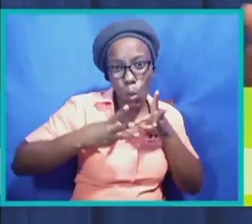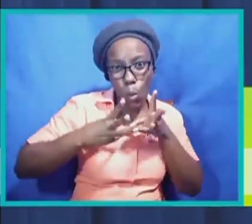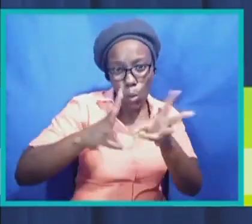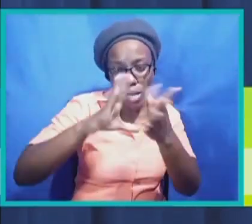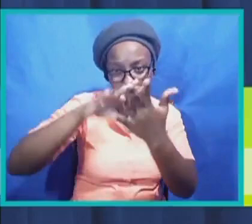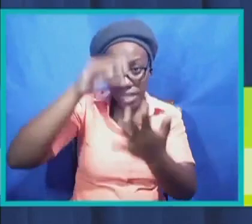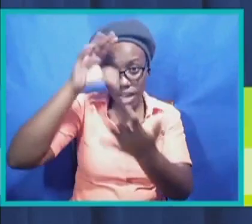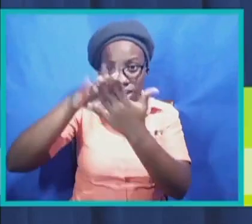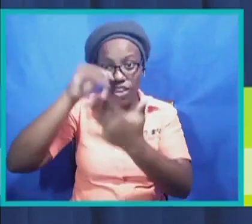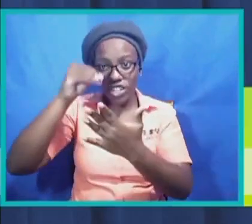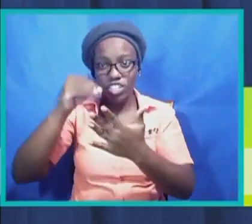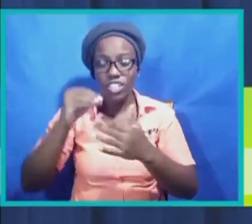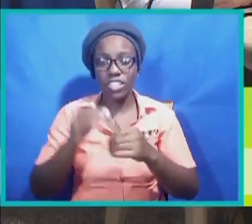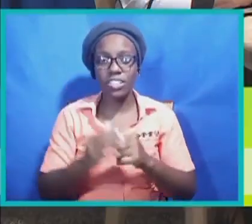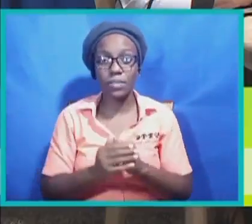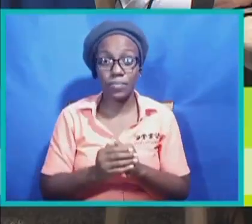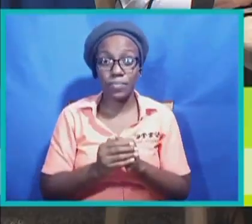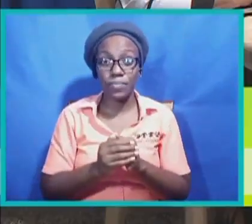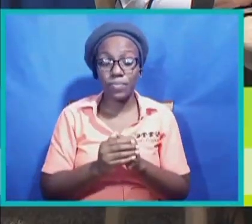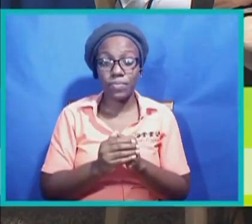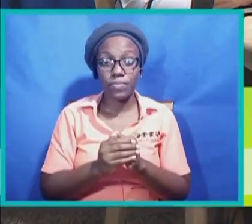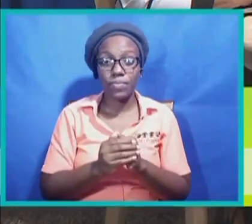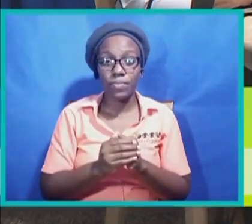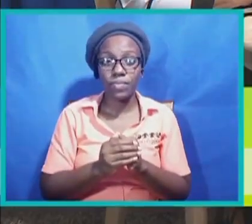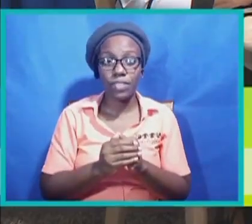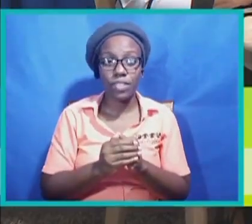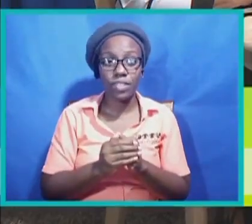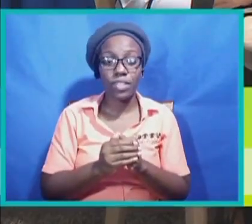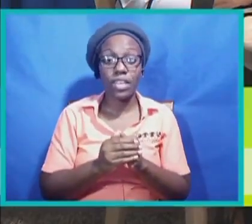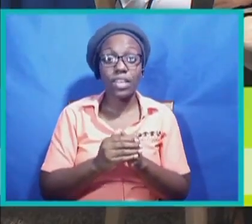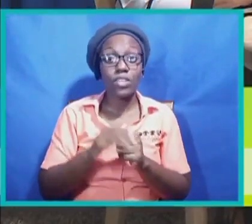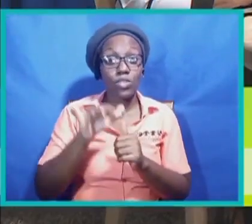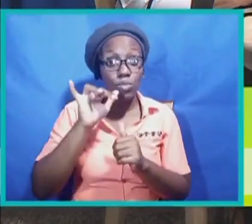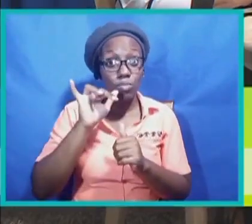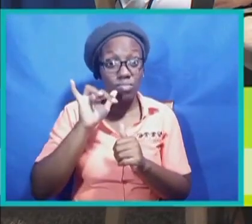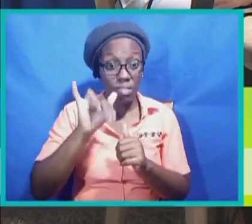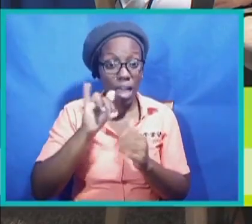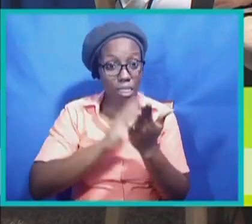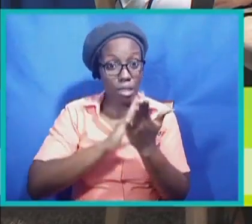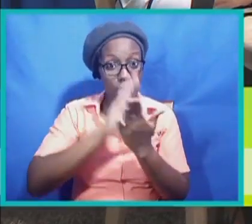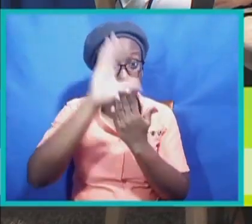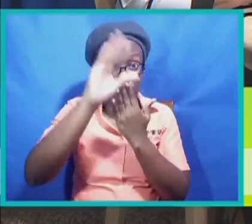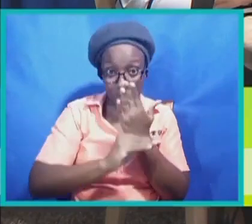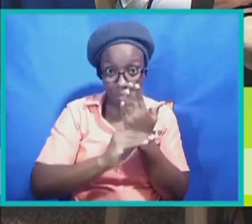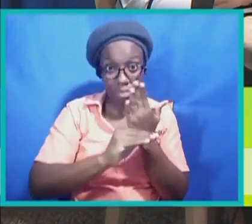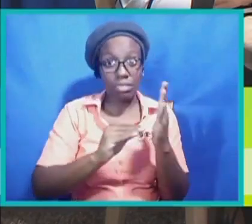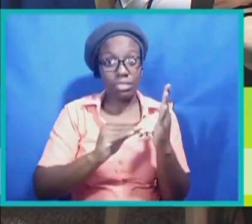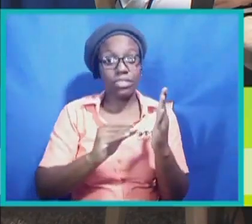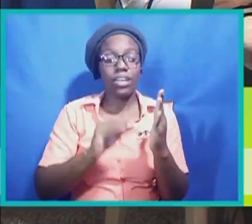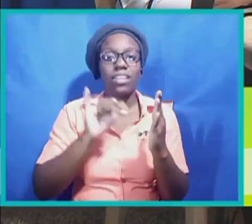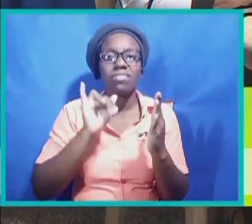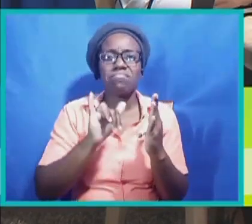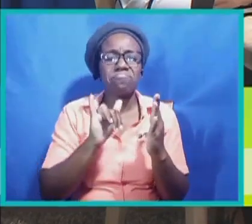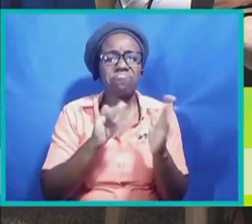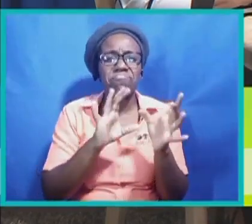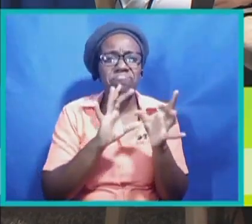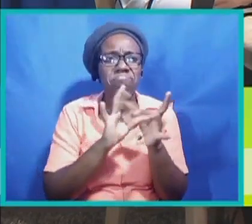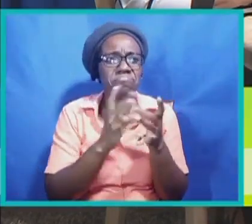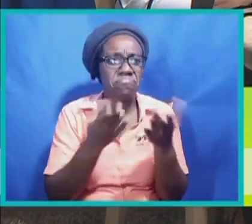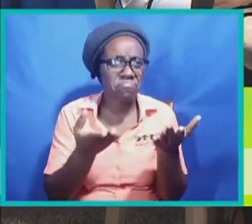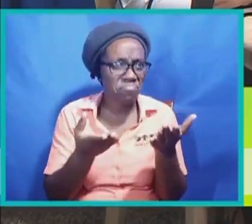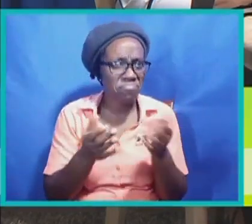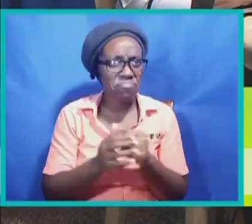part of your curriculum, as Dr. Paul alluded to, has to do with not just content in terms of what is in